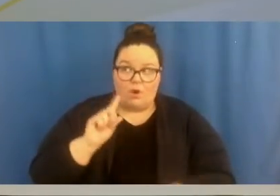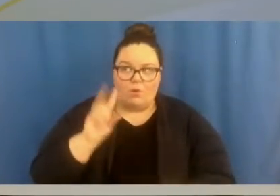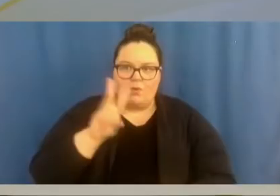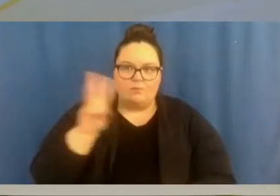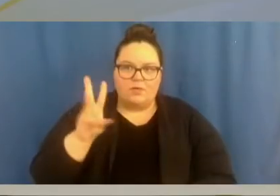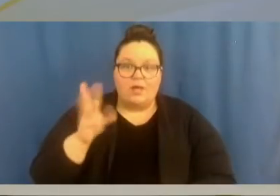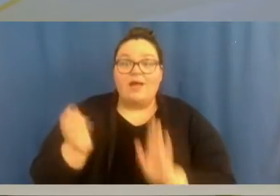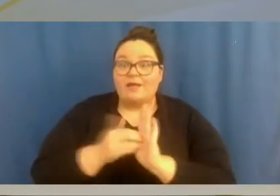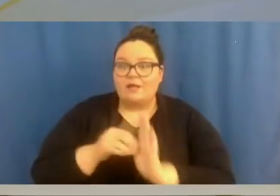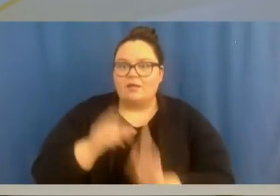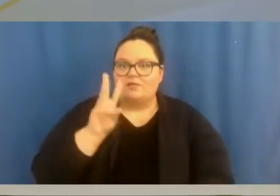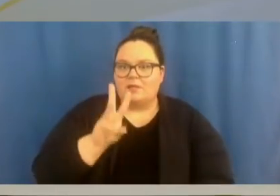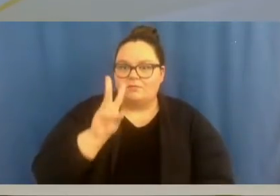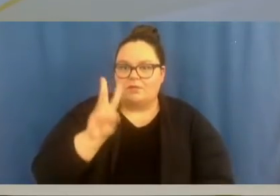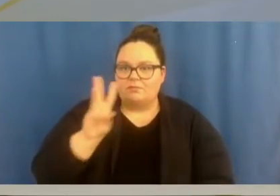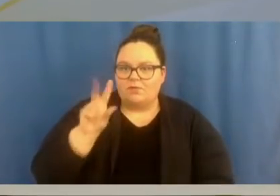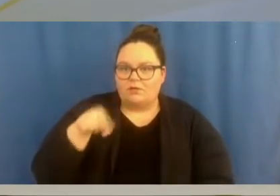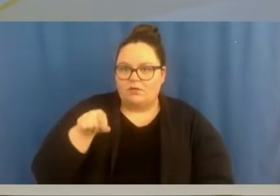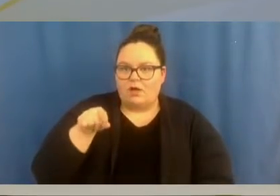is